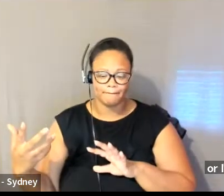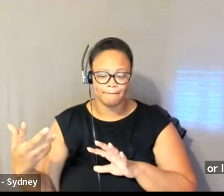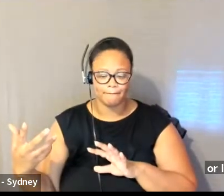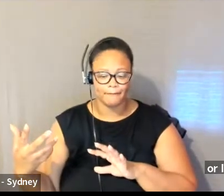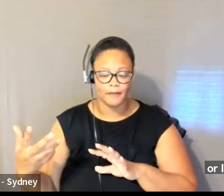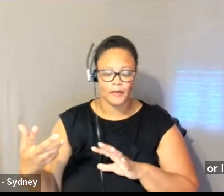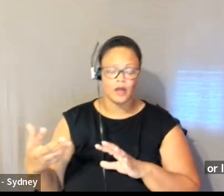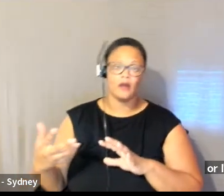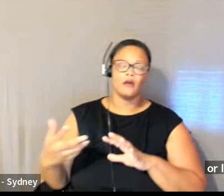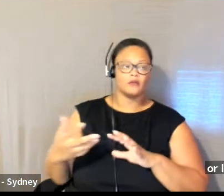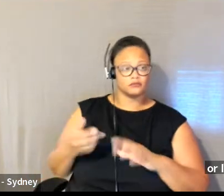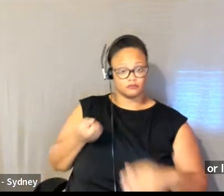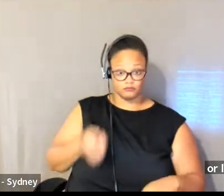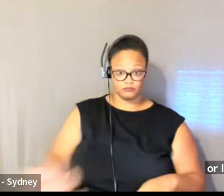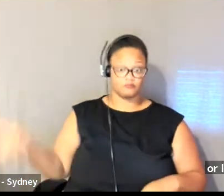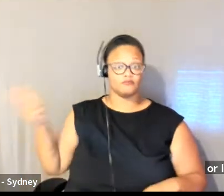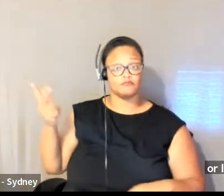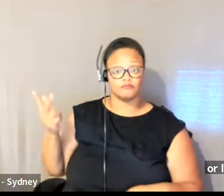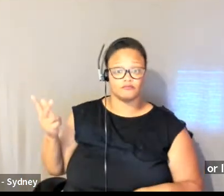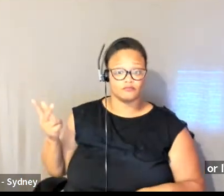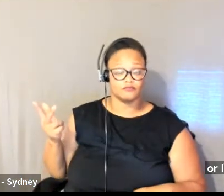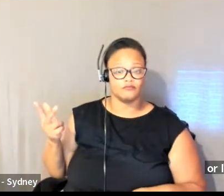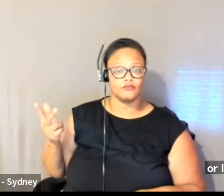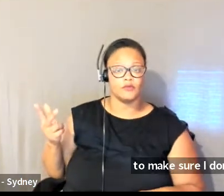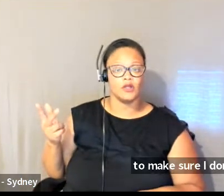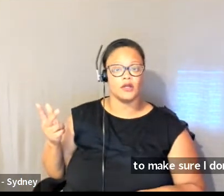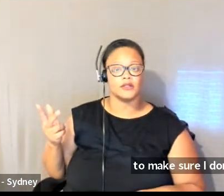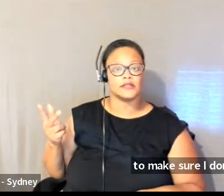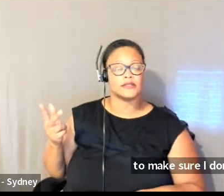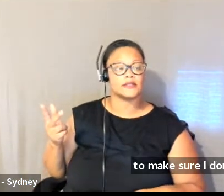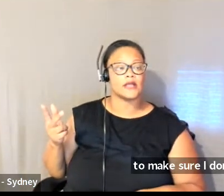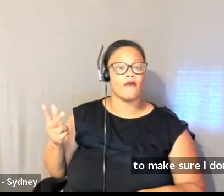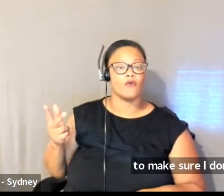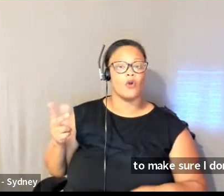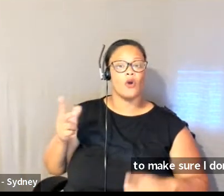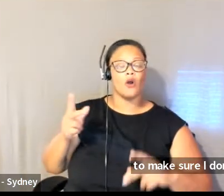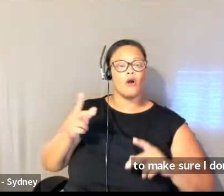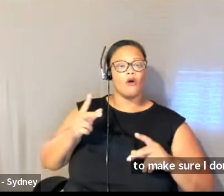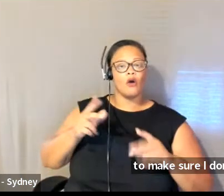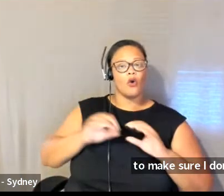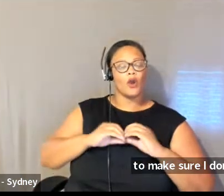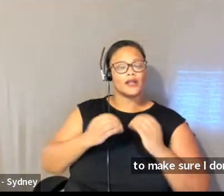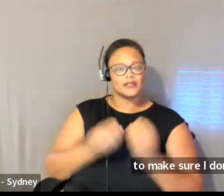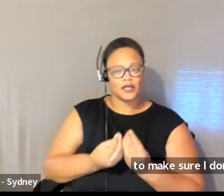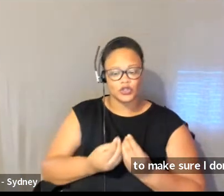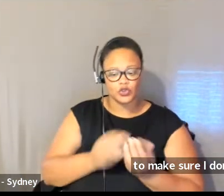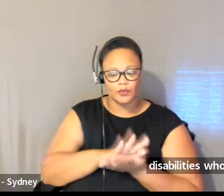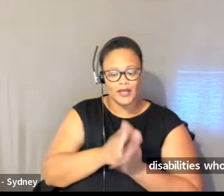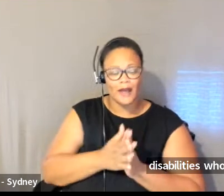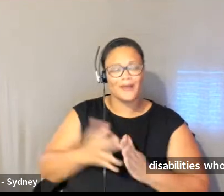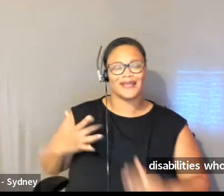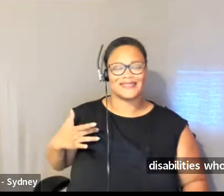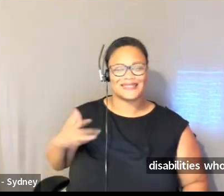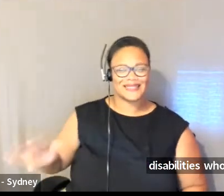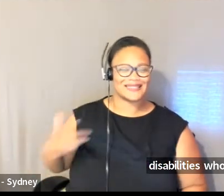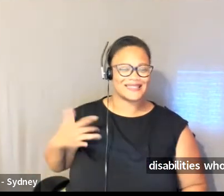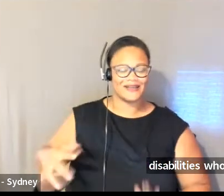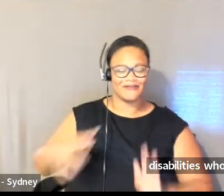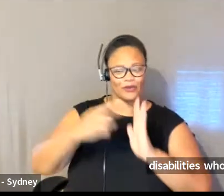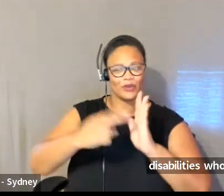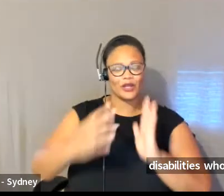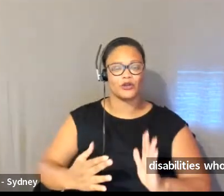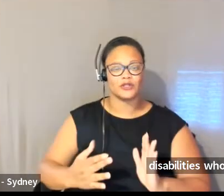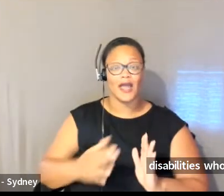there are actually several folks with disabilities who have taken on the role of sensitivity readers. And there are publishers who are hiring